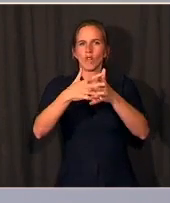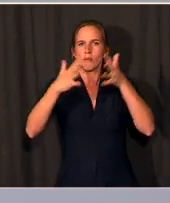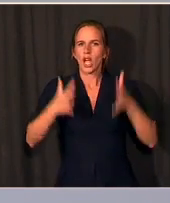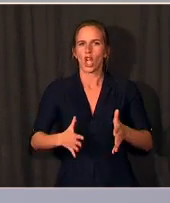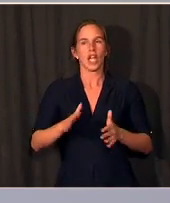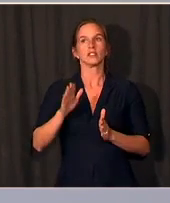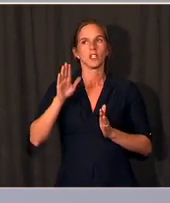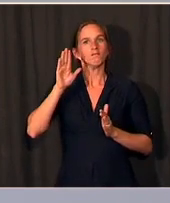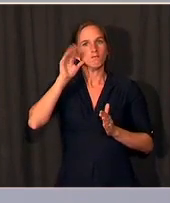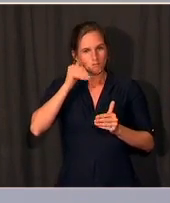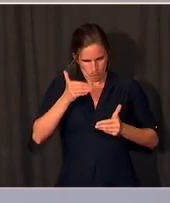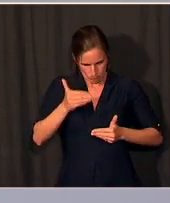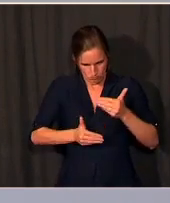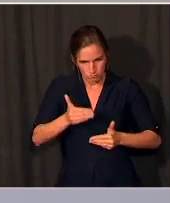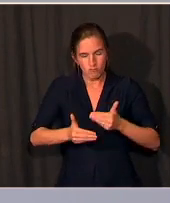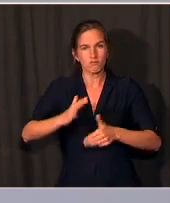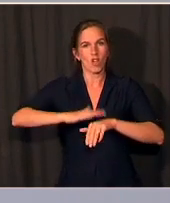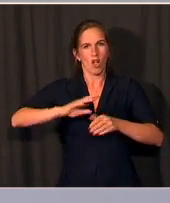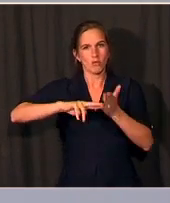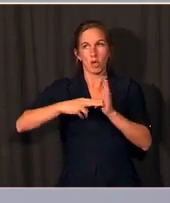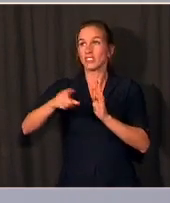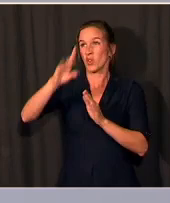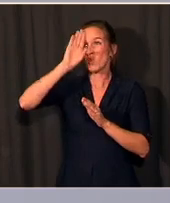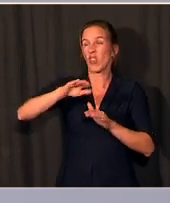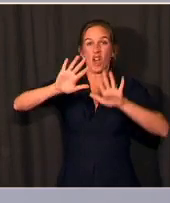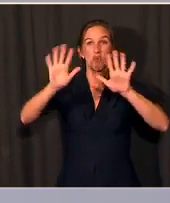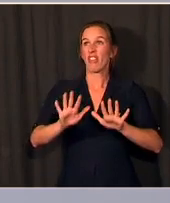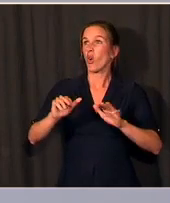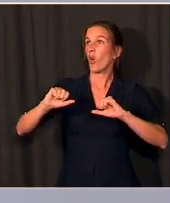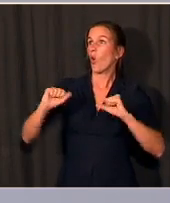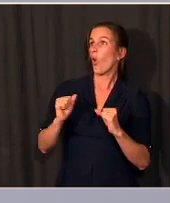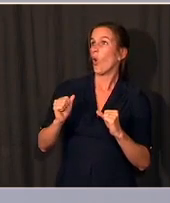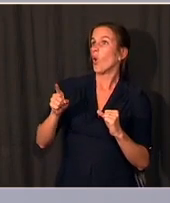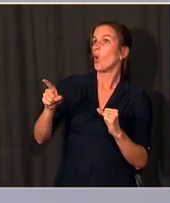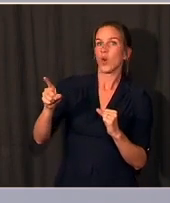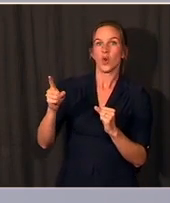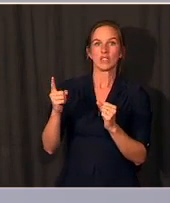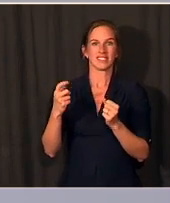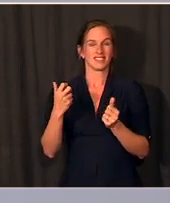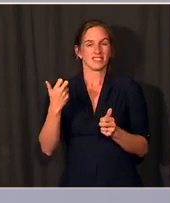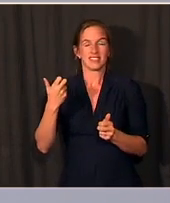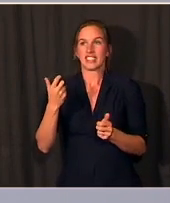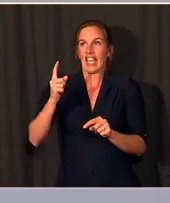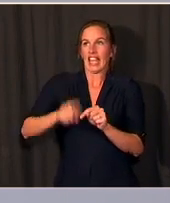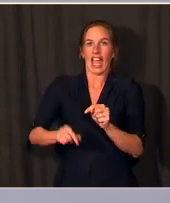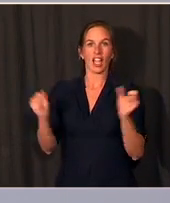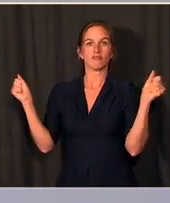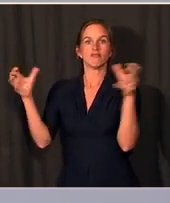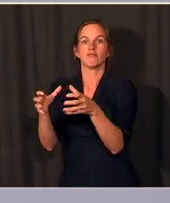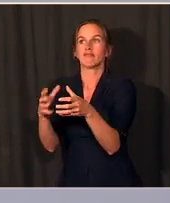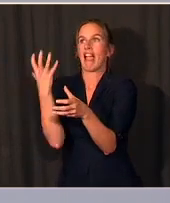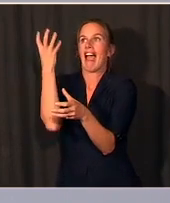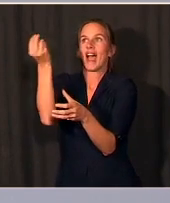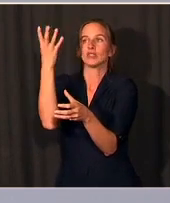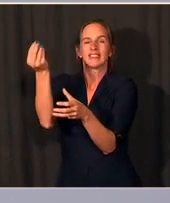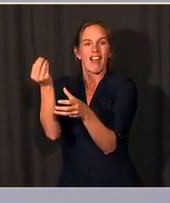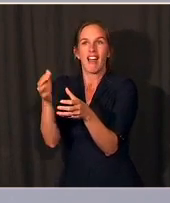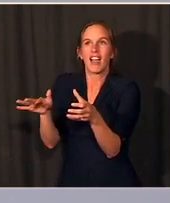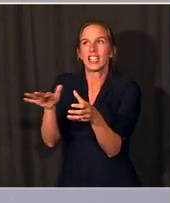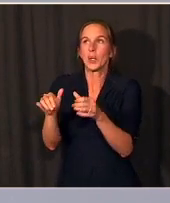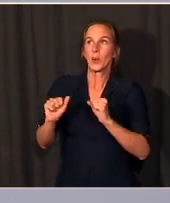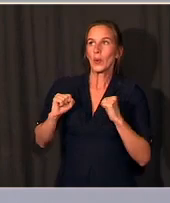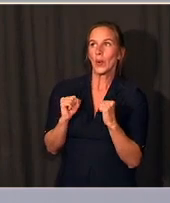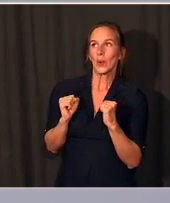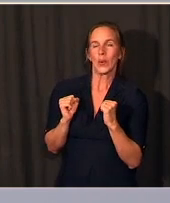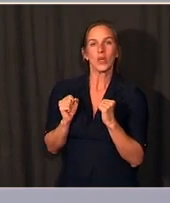weather gets colder and it becomes more difficult to go outside and to have outside gatherings. And with that, I just want